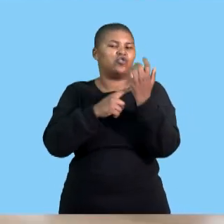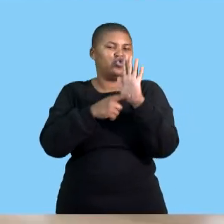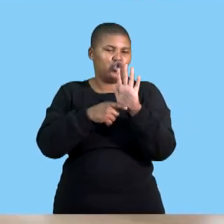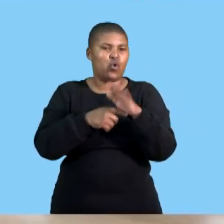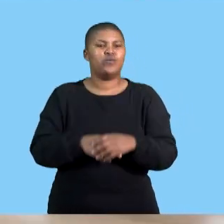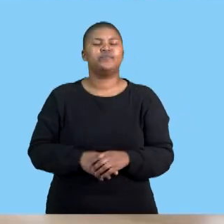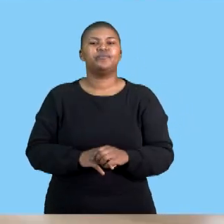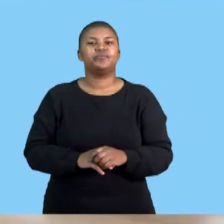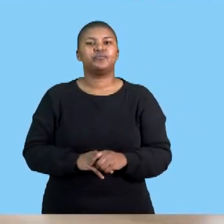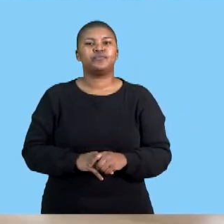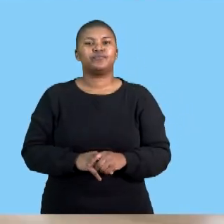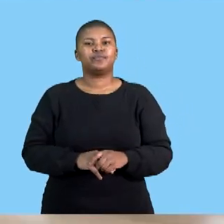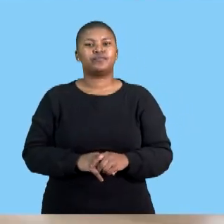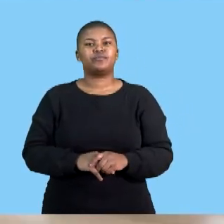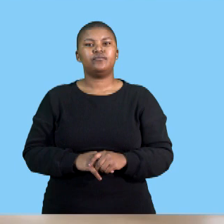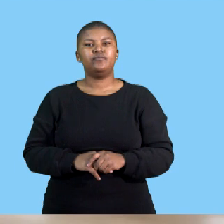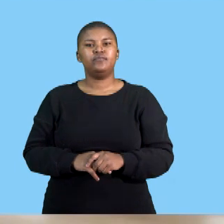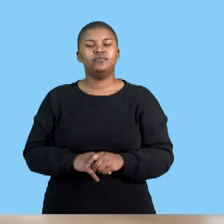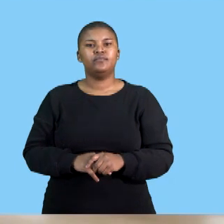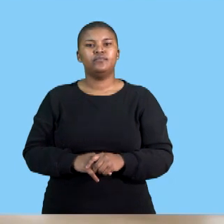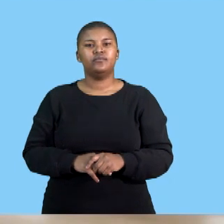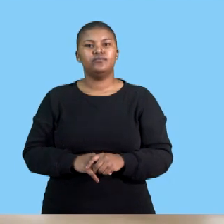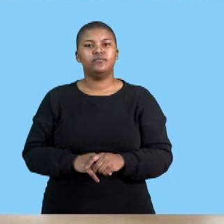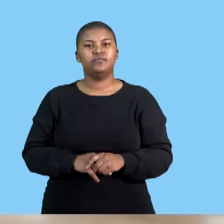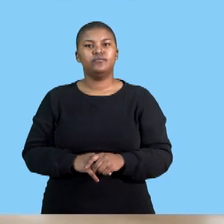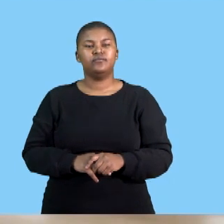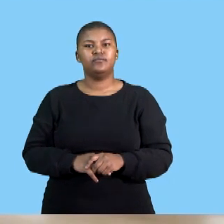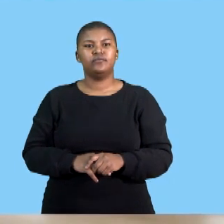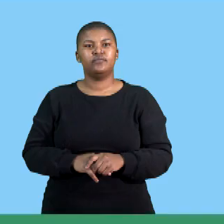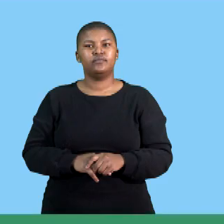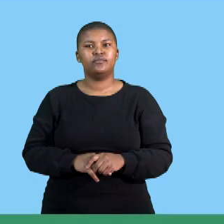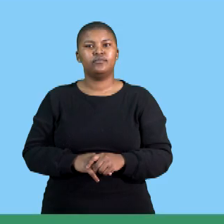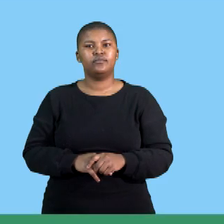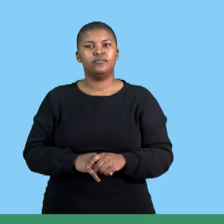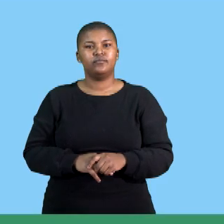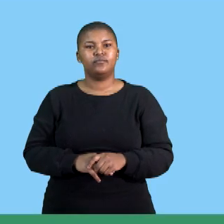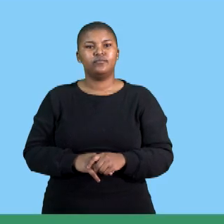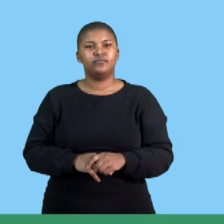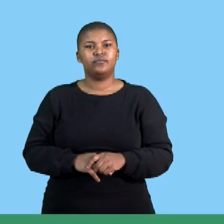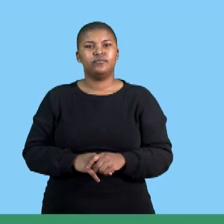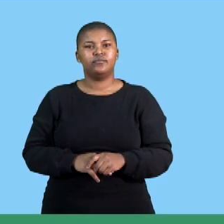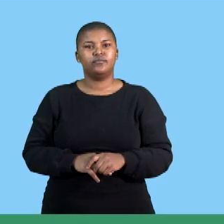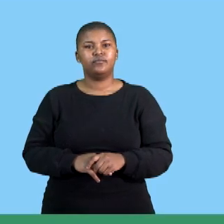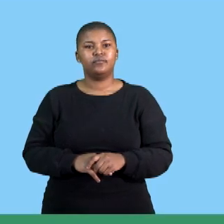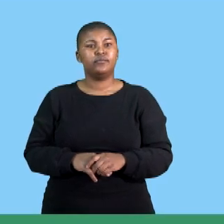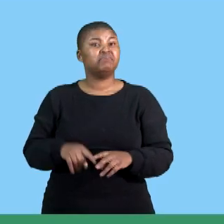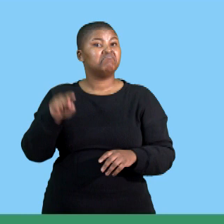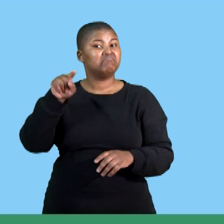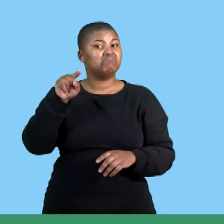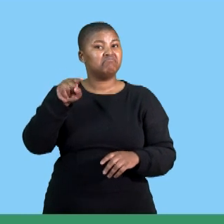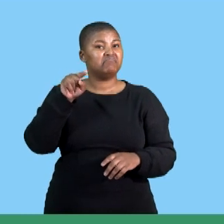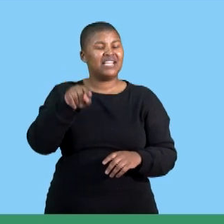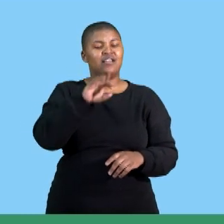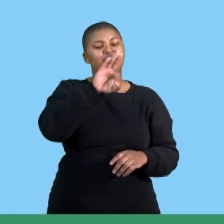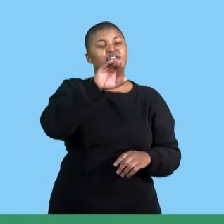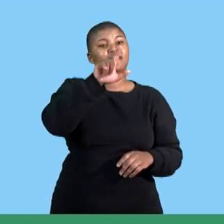in proportion to each other. Then we have a flowchart or diagram. A flowchart is a symbolic